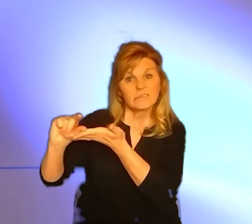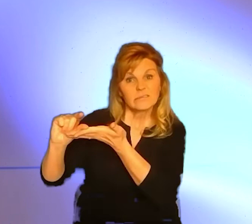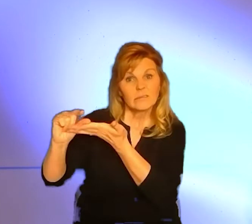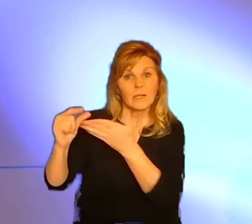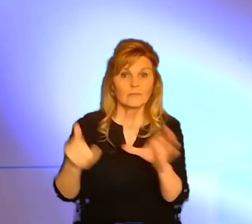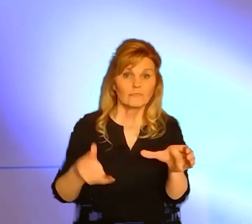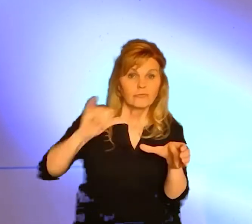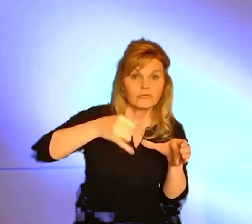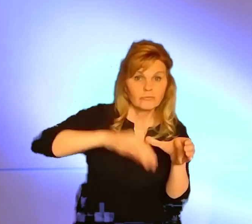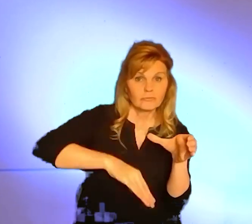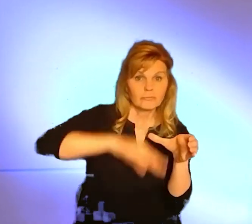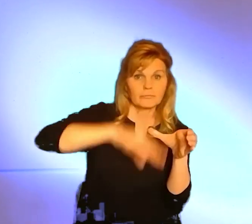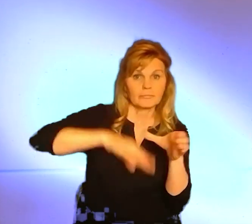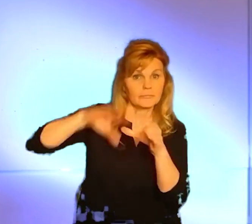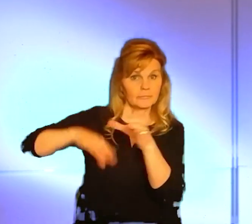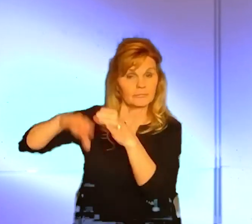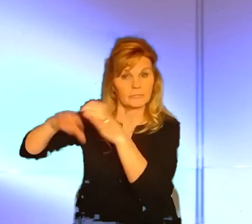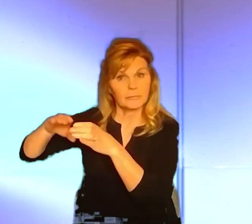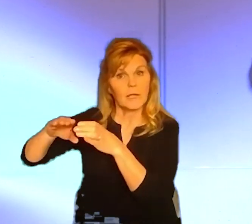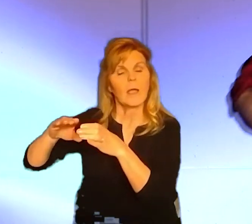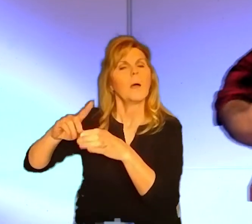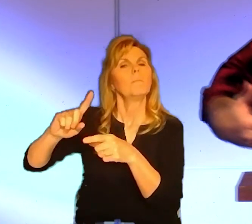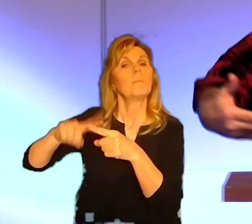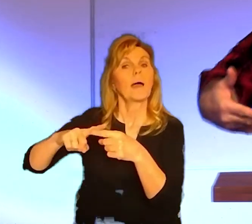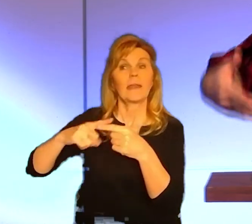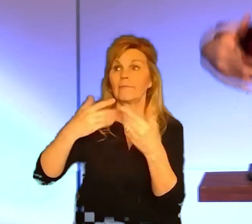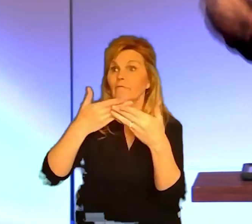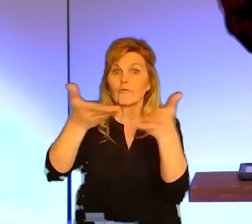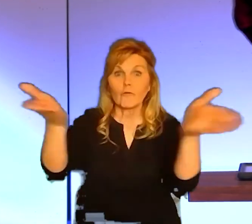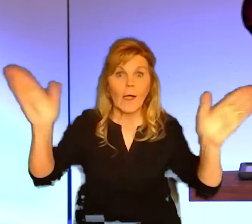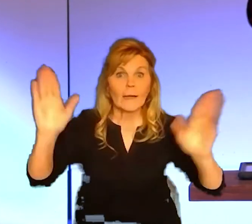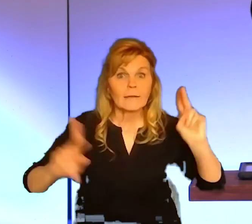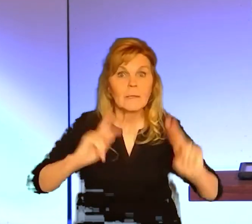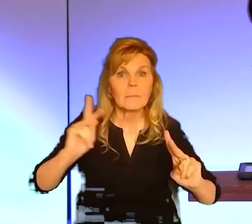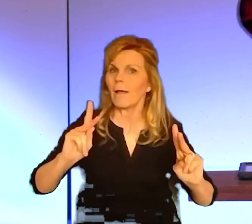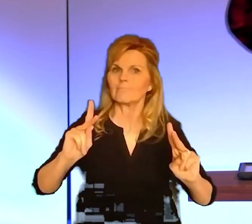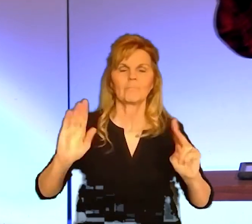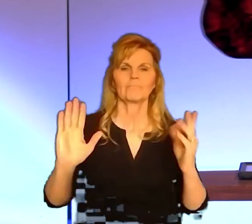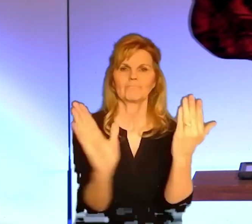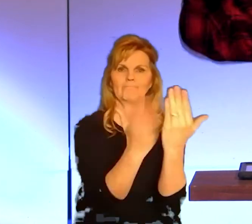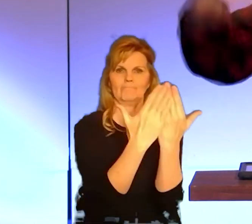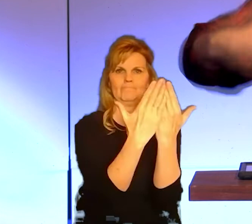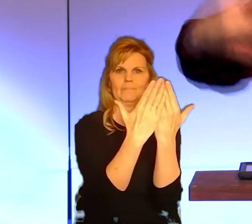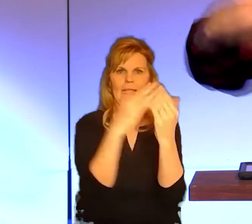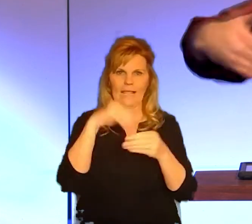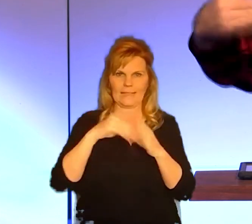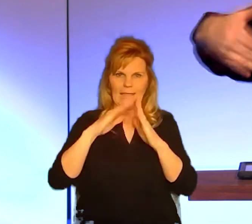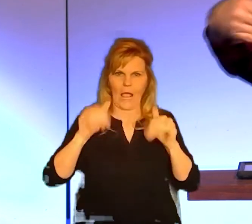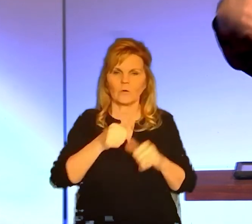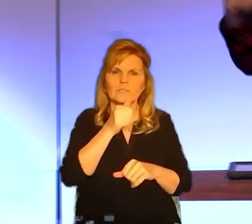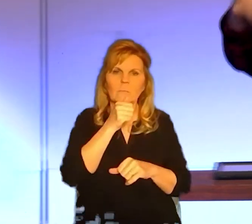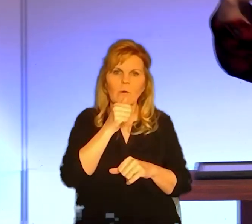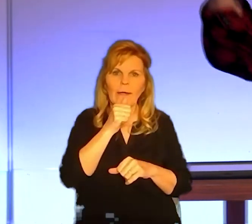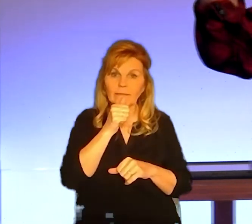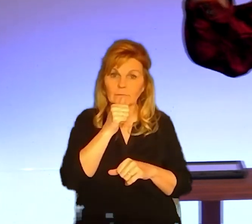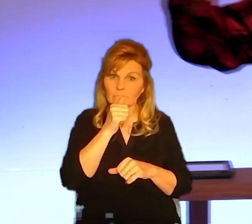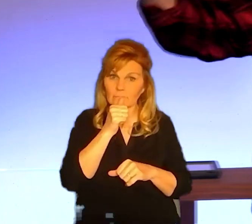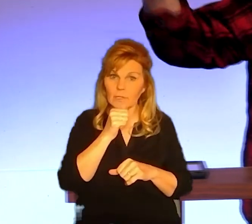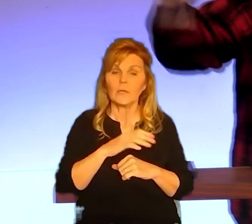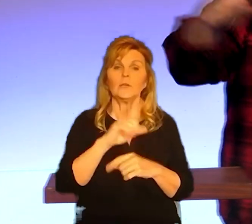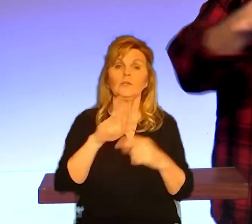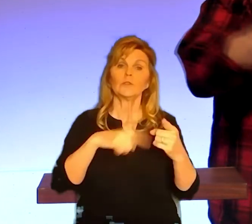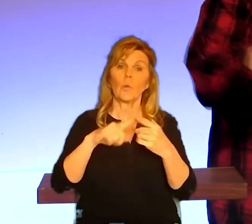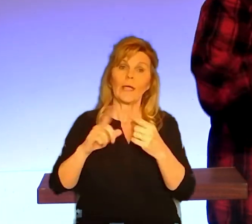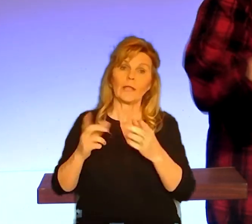doors. And this is what is taking place. Like, there's something that happens when you